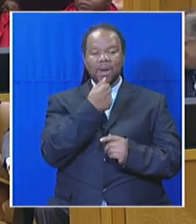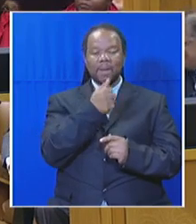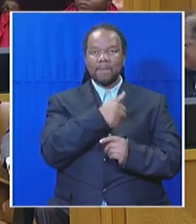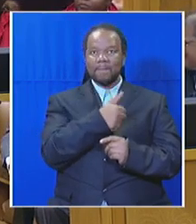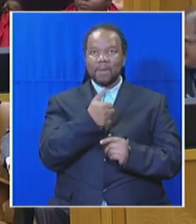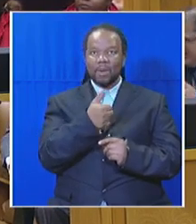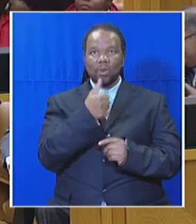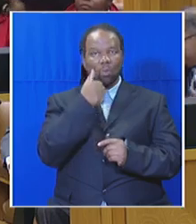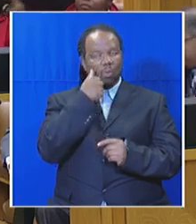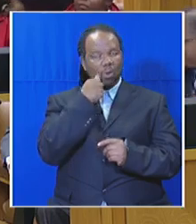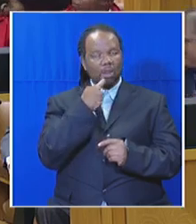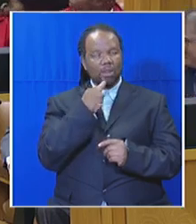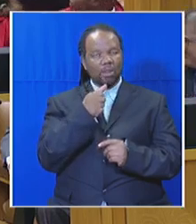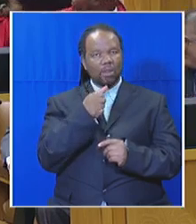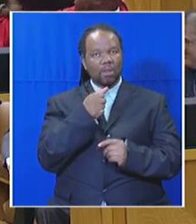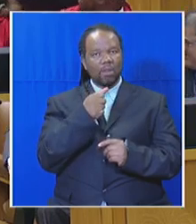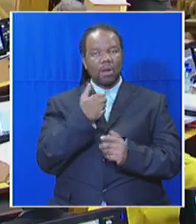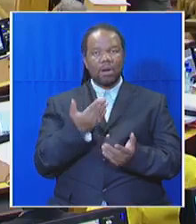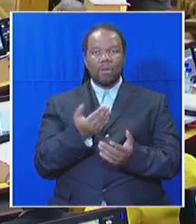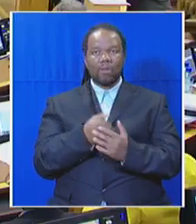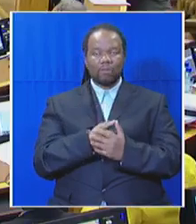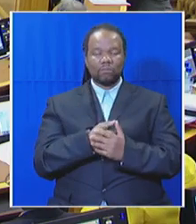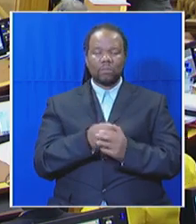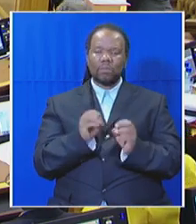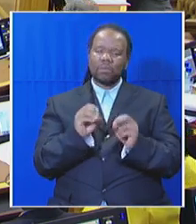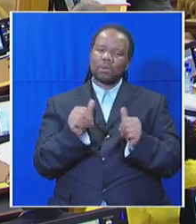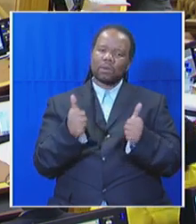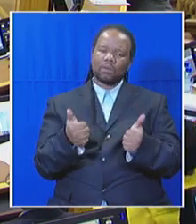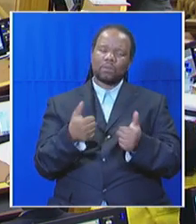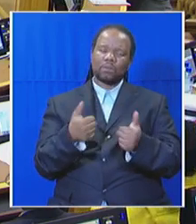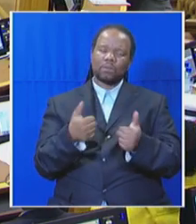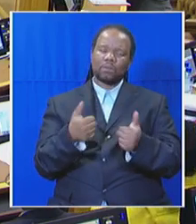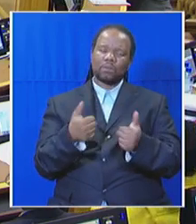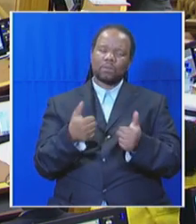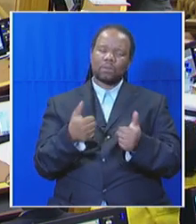Hayi khona kulungile phela manje angithi ndisabani thina ngoba